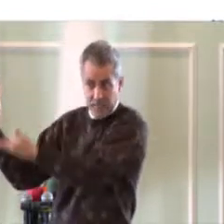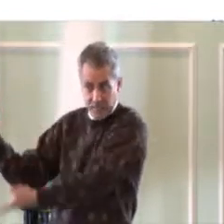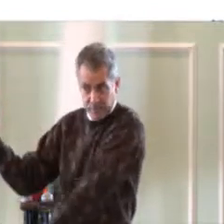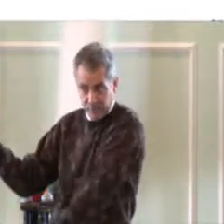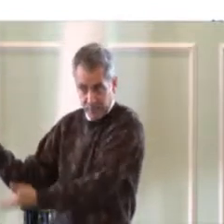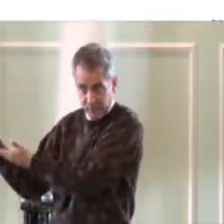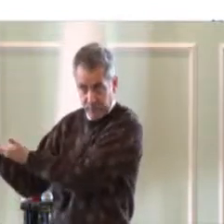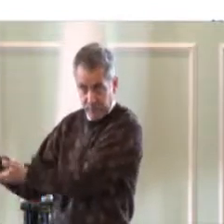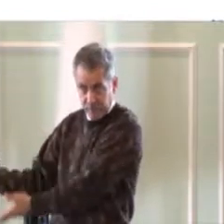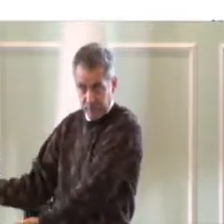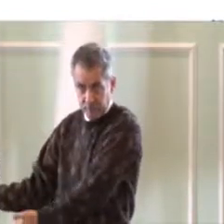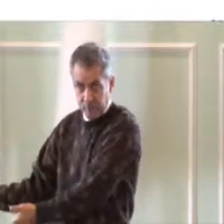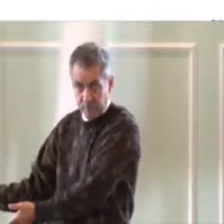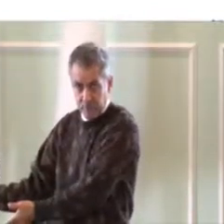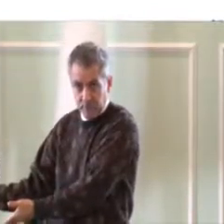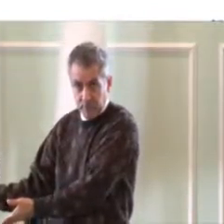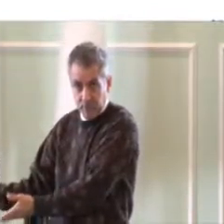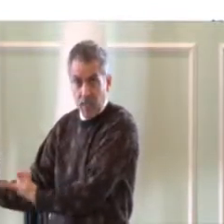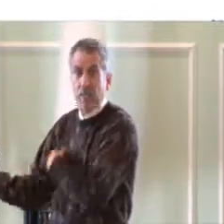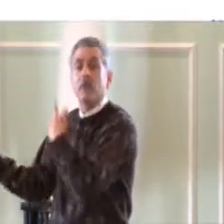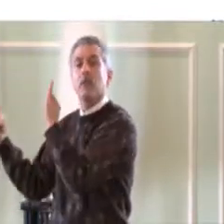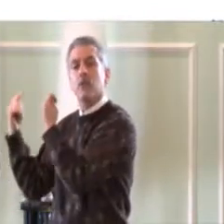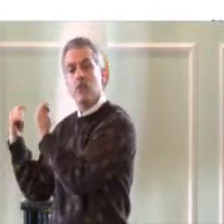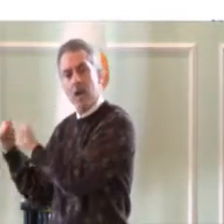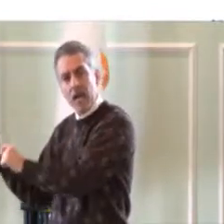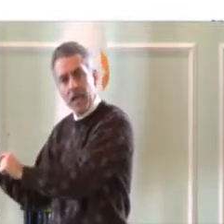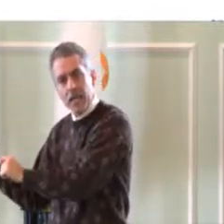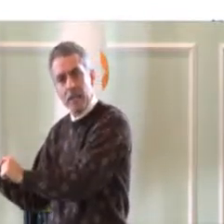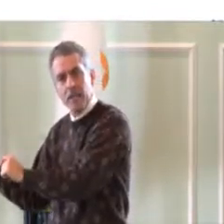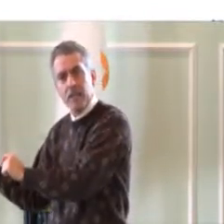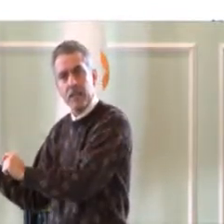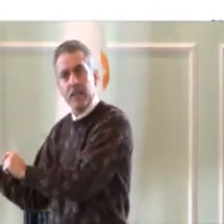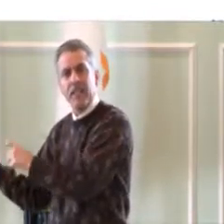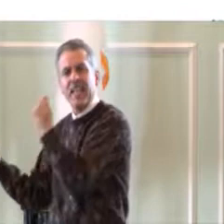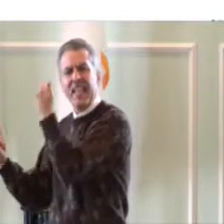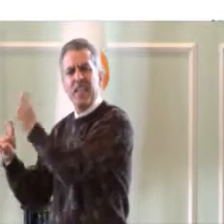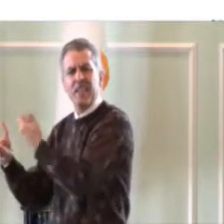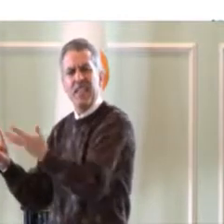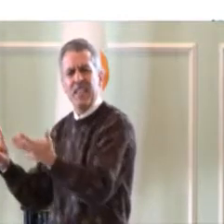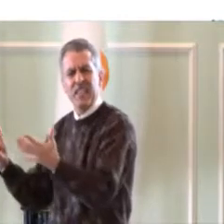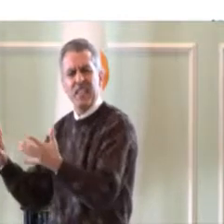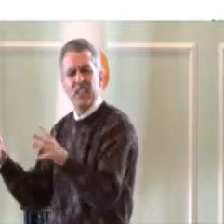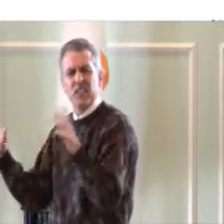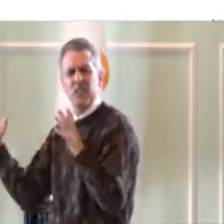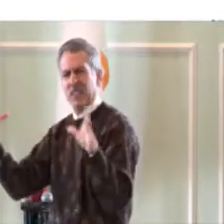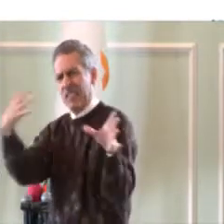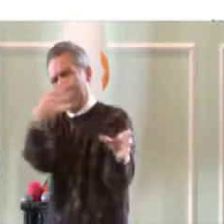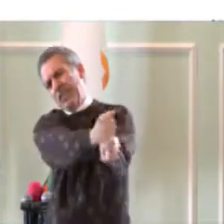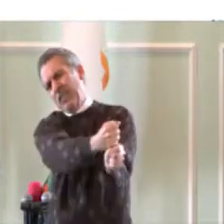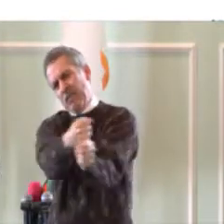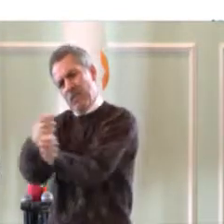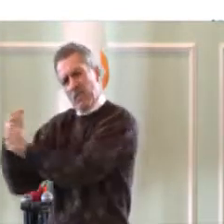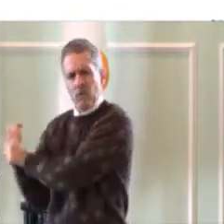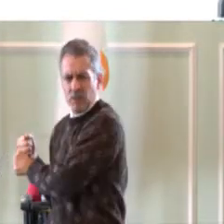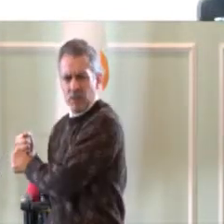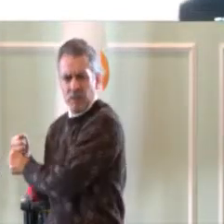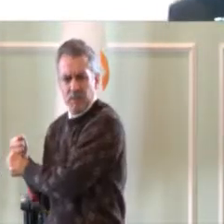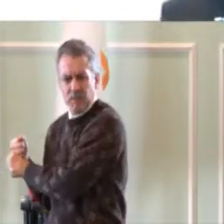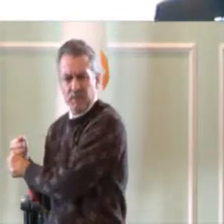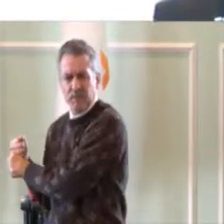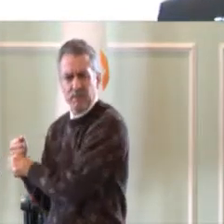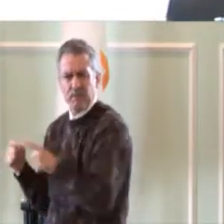Satan. So he's going to try everything to get you off course